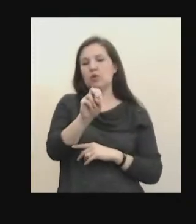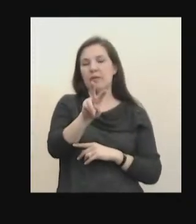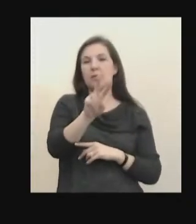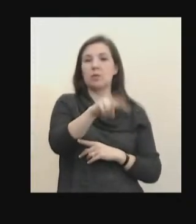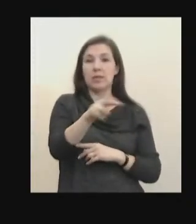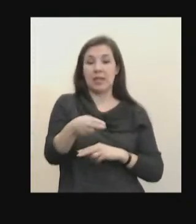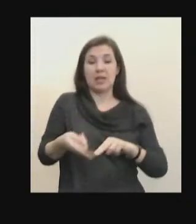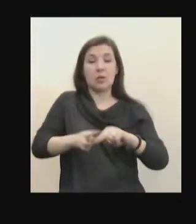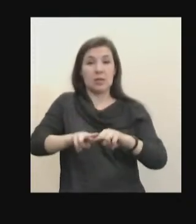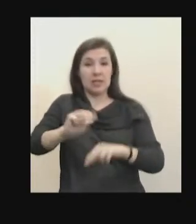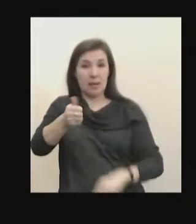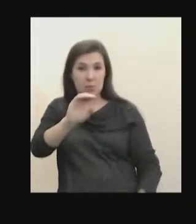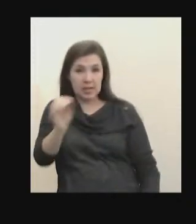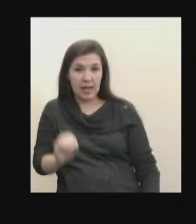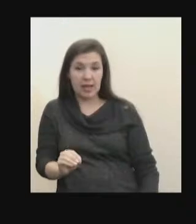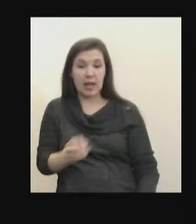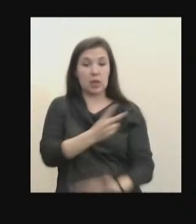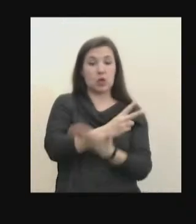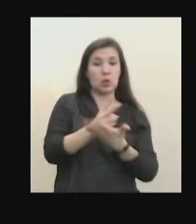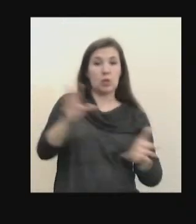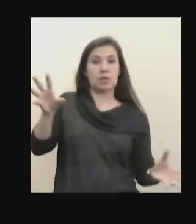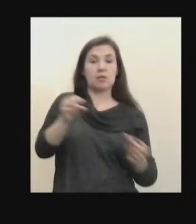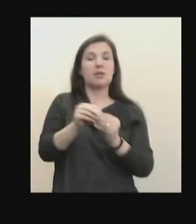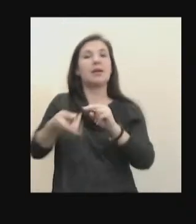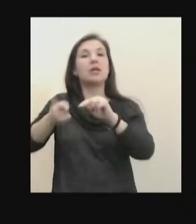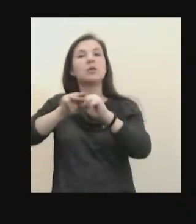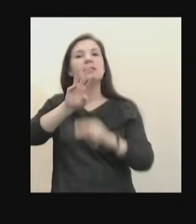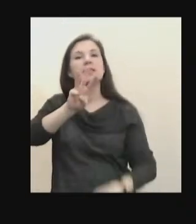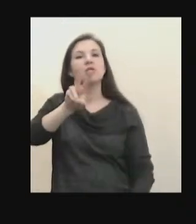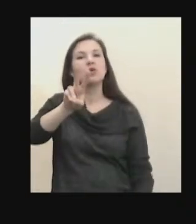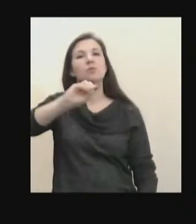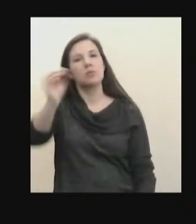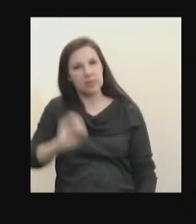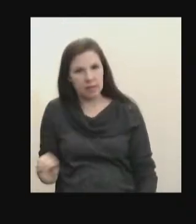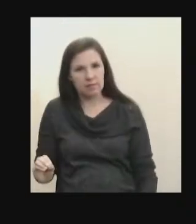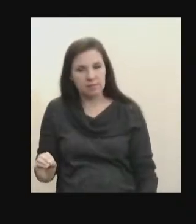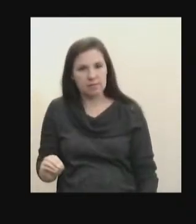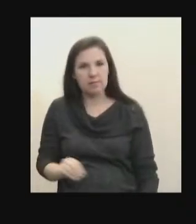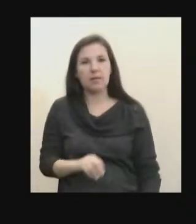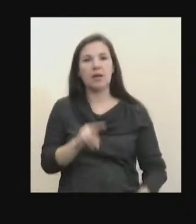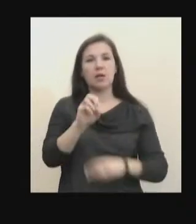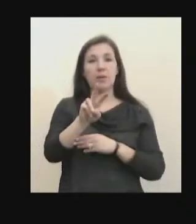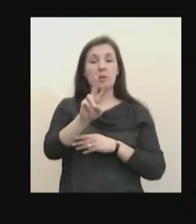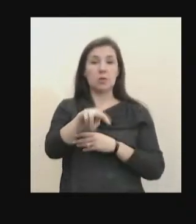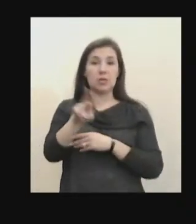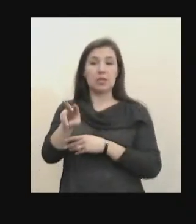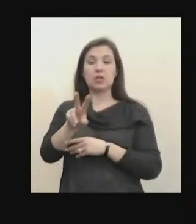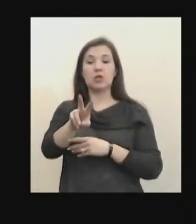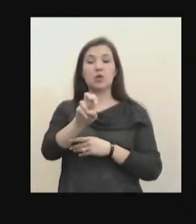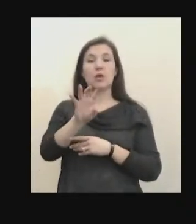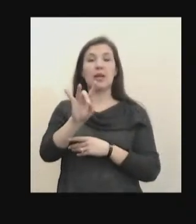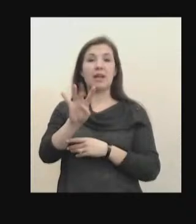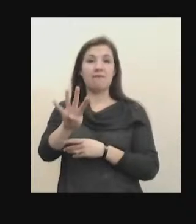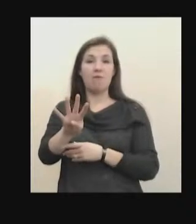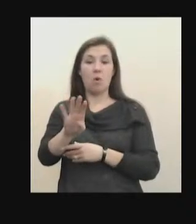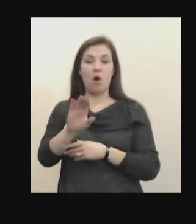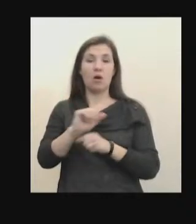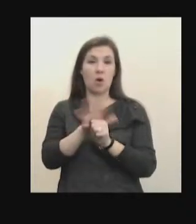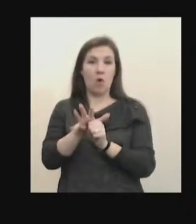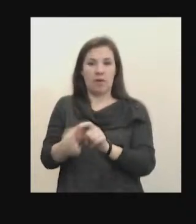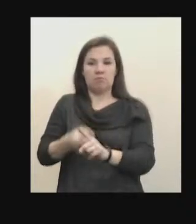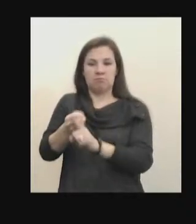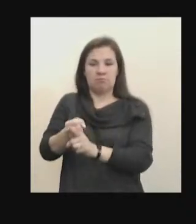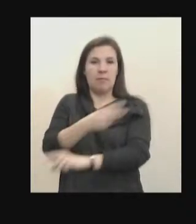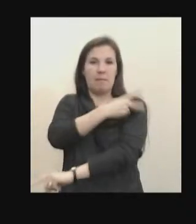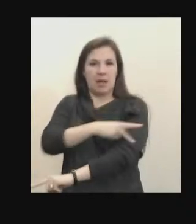increased by 62%. As of the 22nd, there were 284 COVID-19 patients. Hospitals have been able to